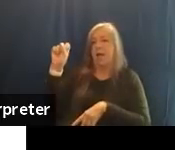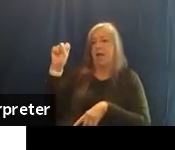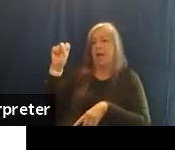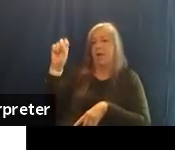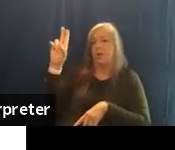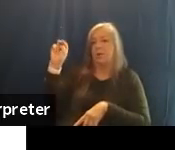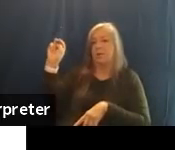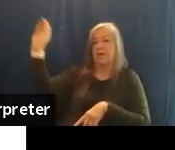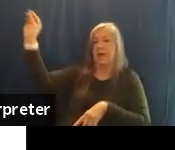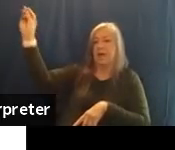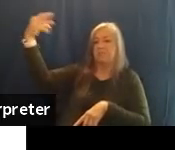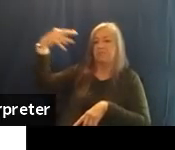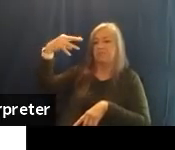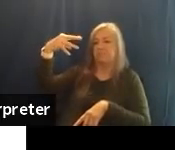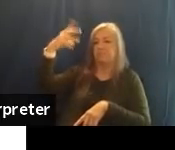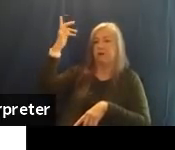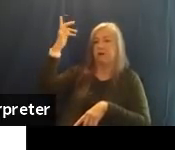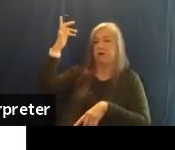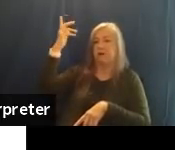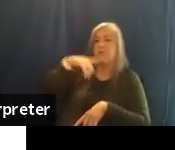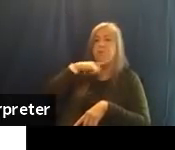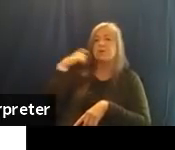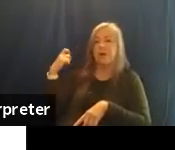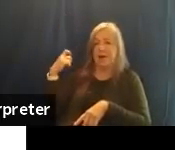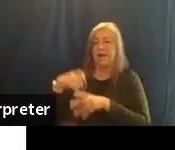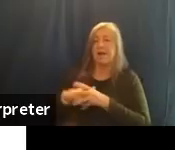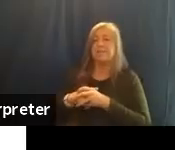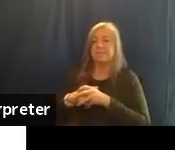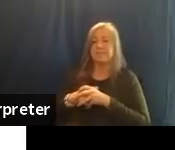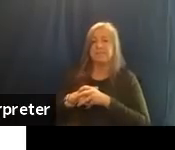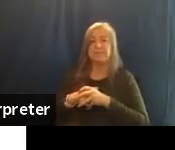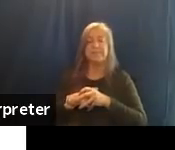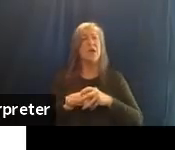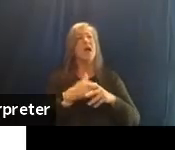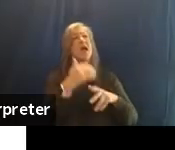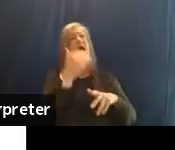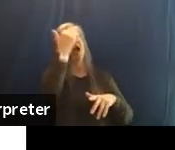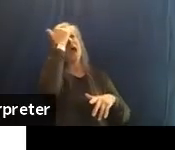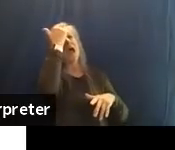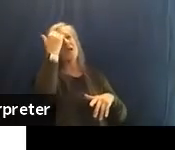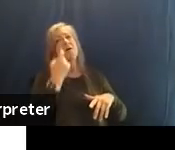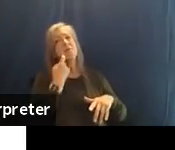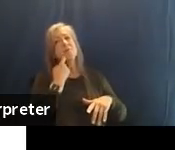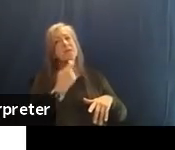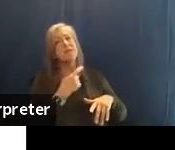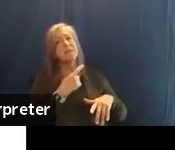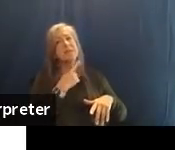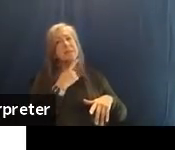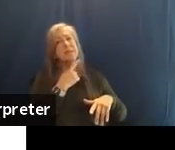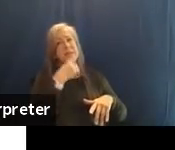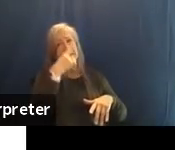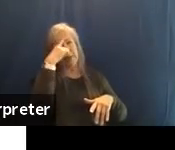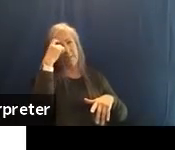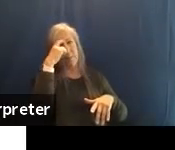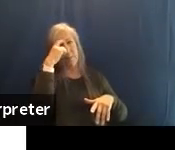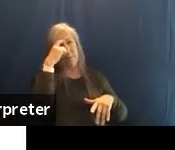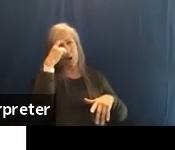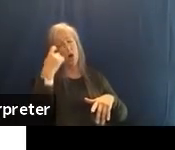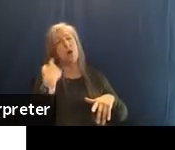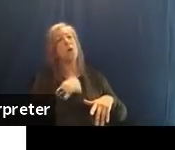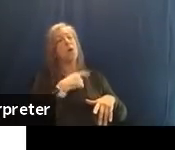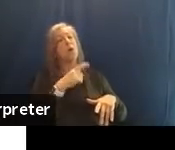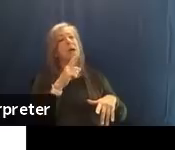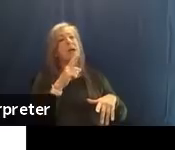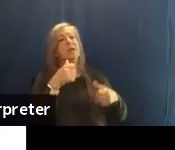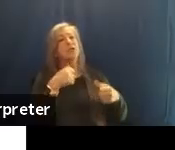we had to almost talk the Department of Health into face shields so that our